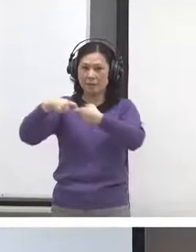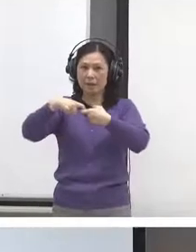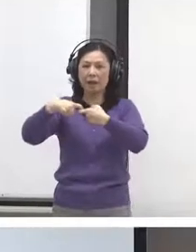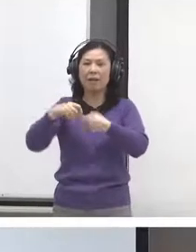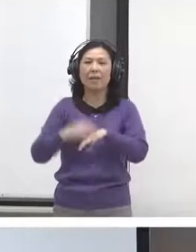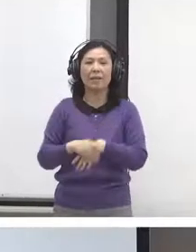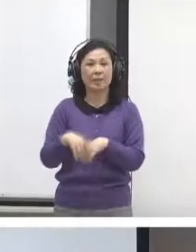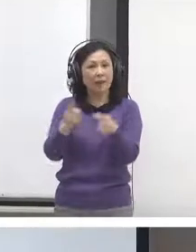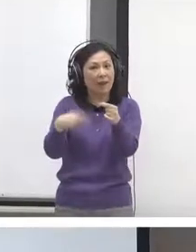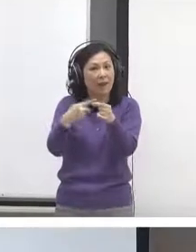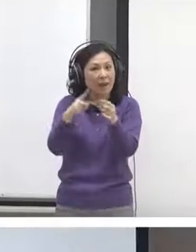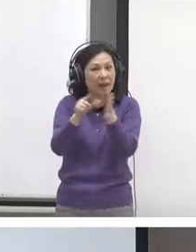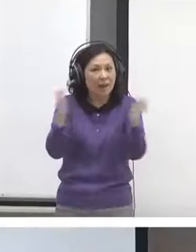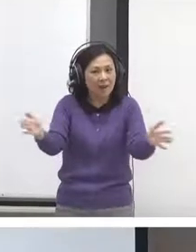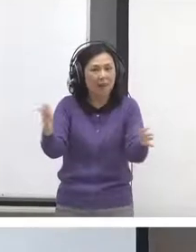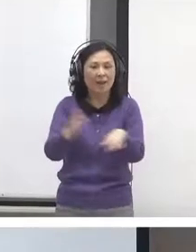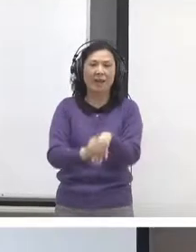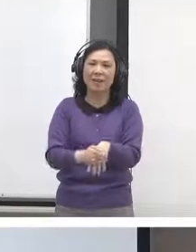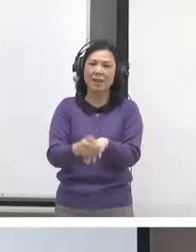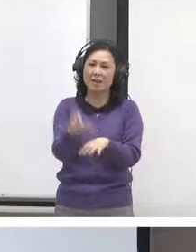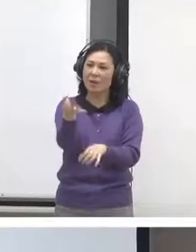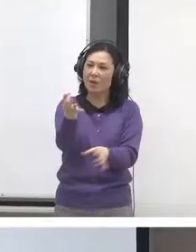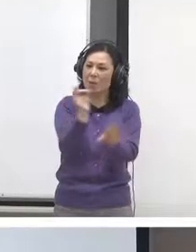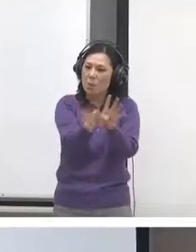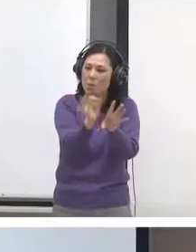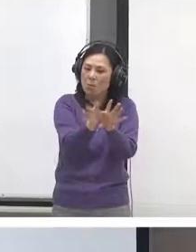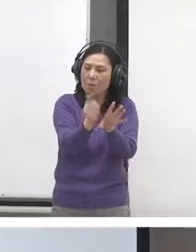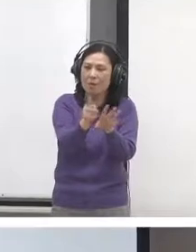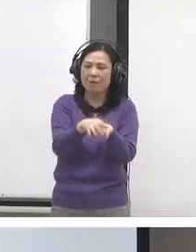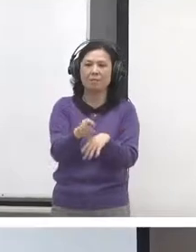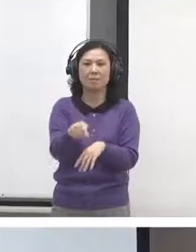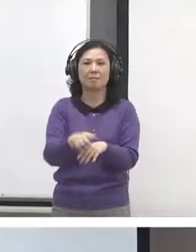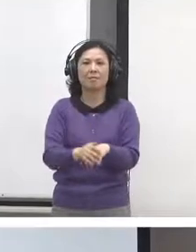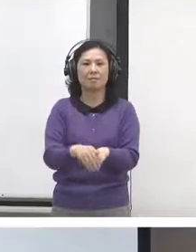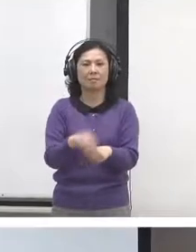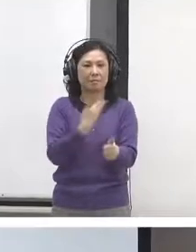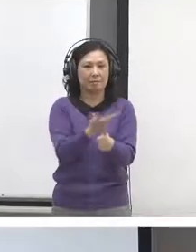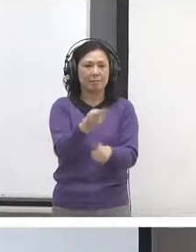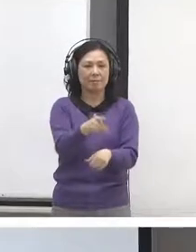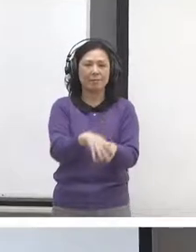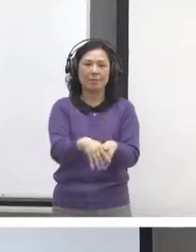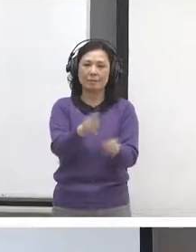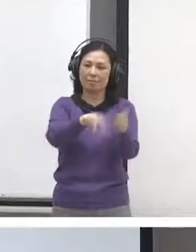public servants to learn about the state of the art civic tech methods.